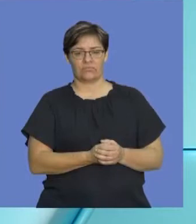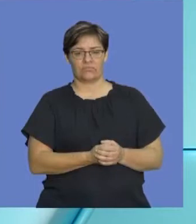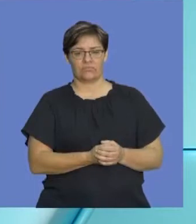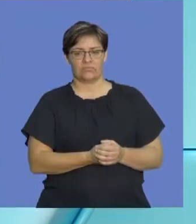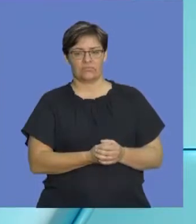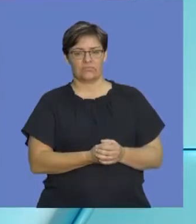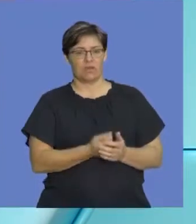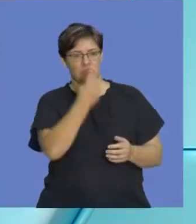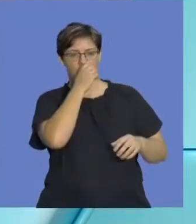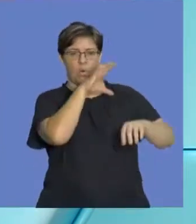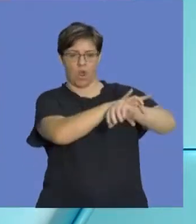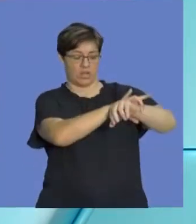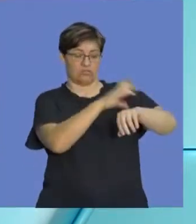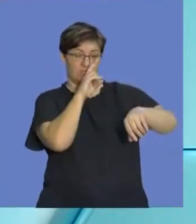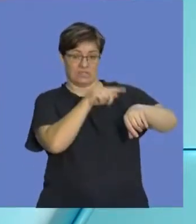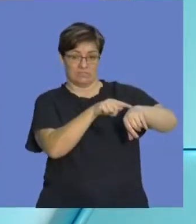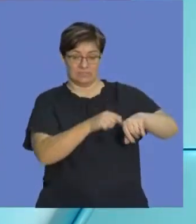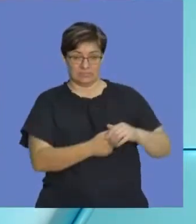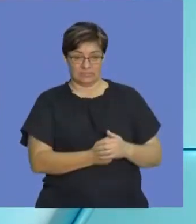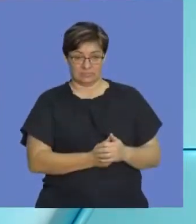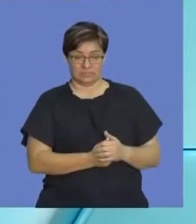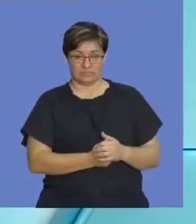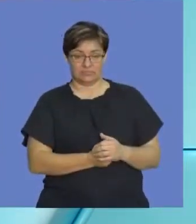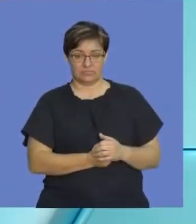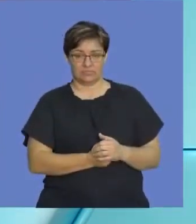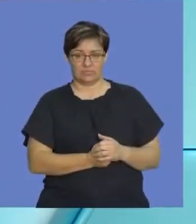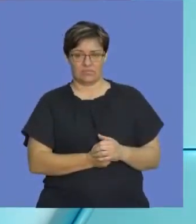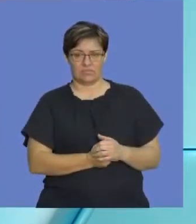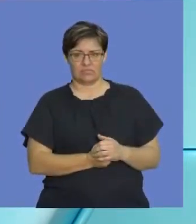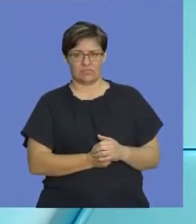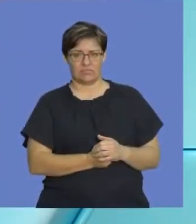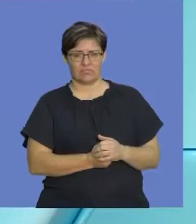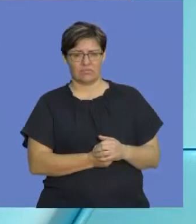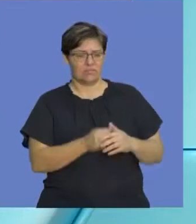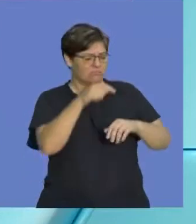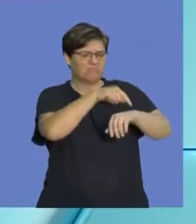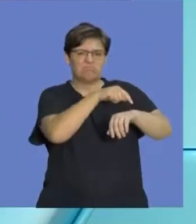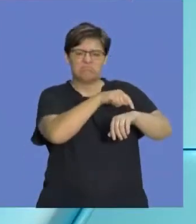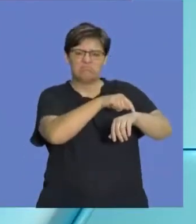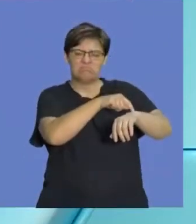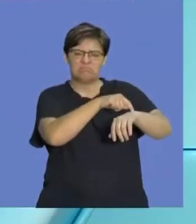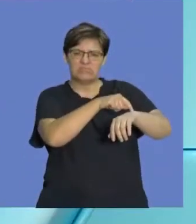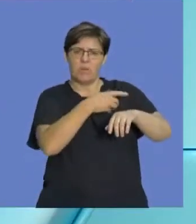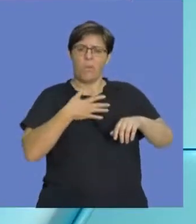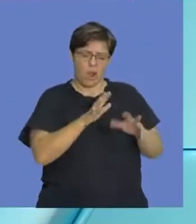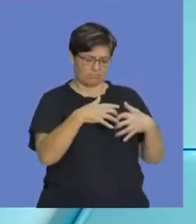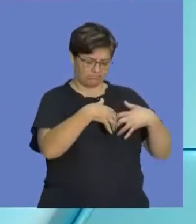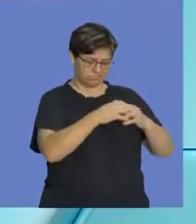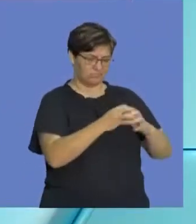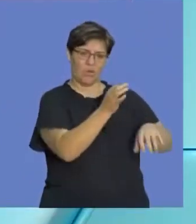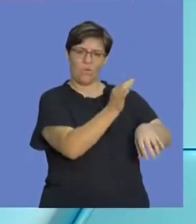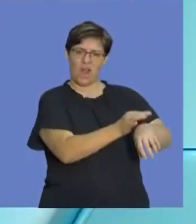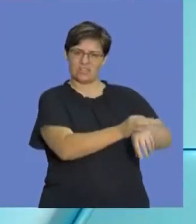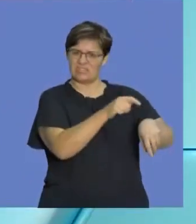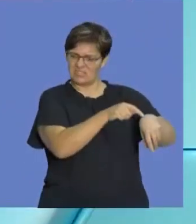If you look at this watch that I'm wearing, what are the cost components that go